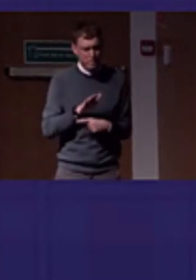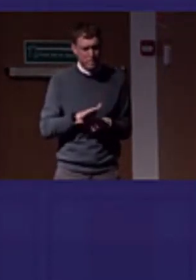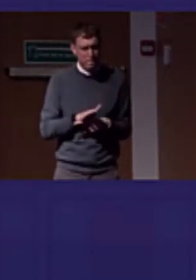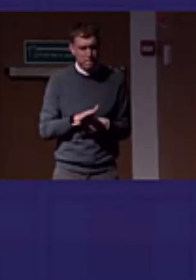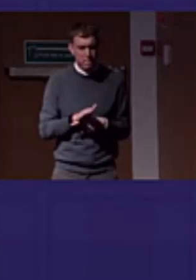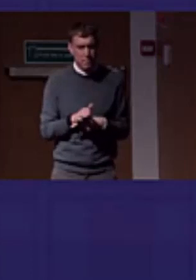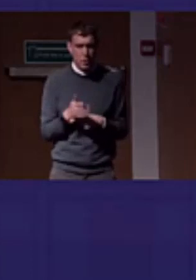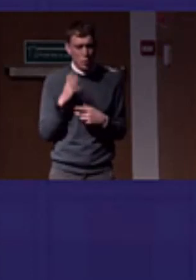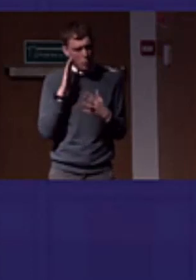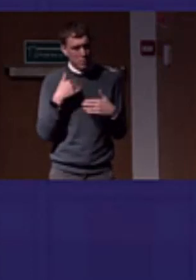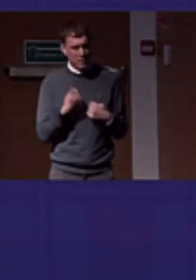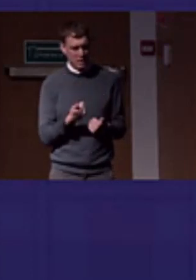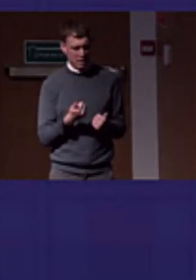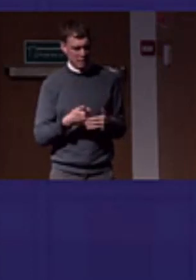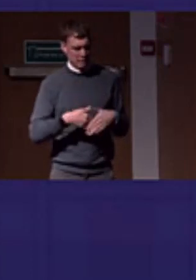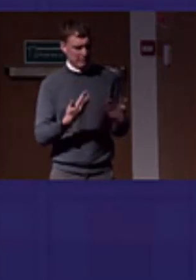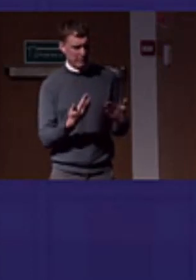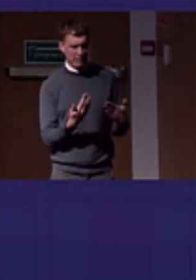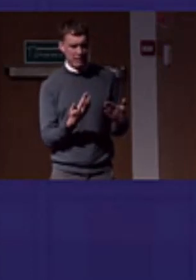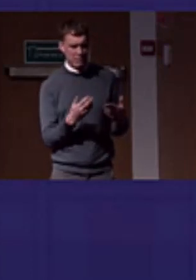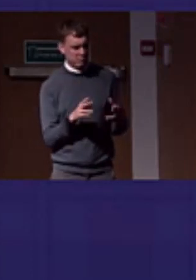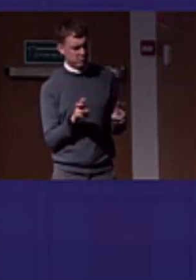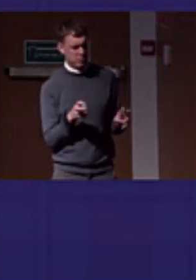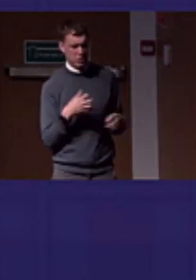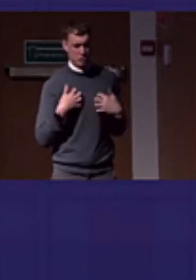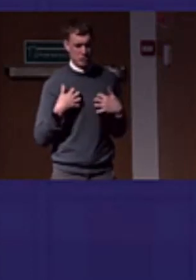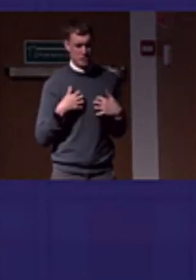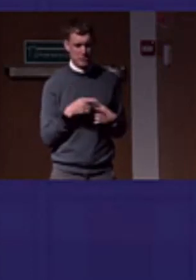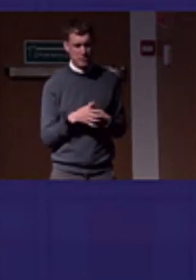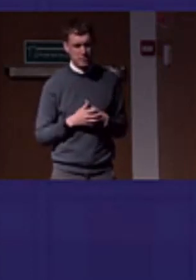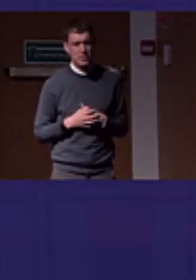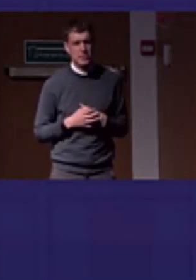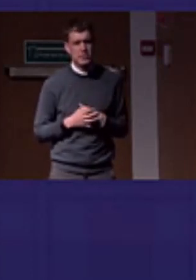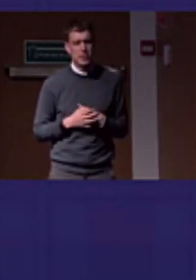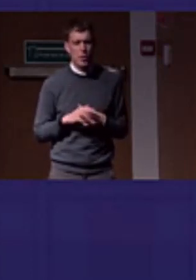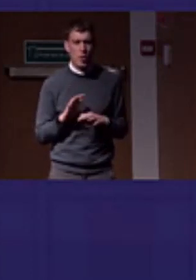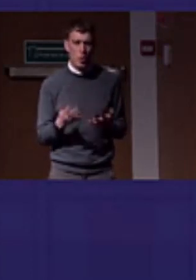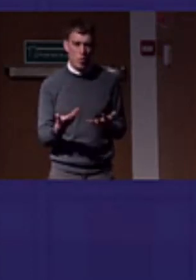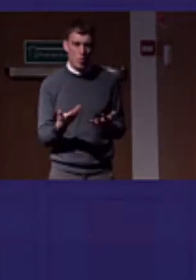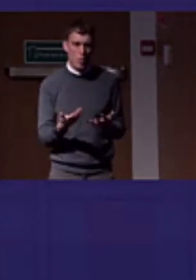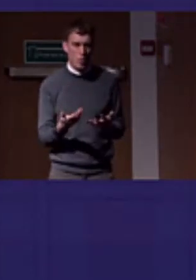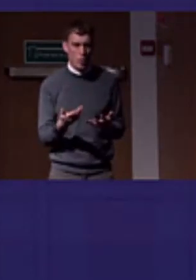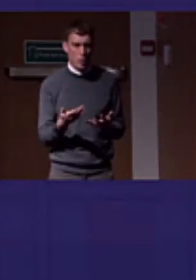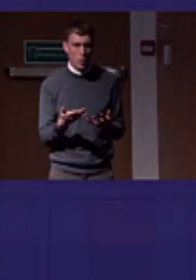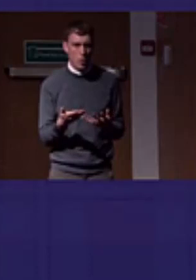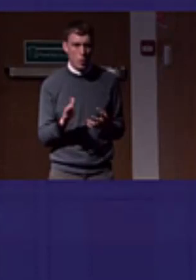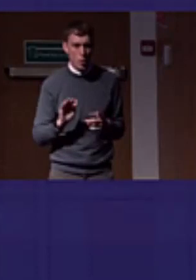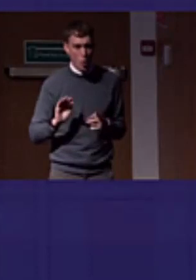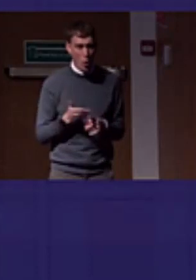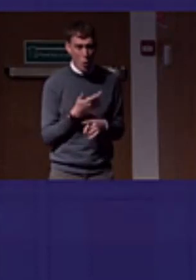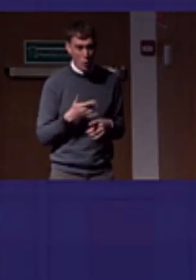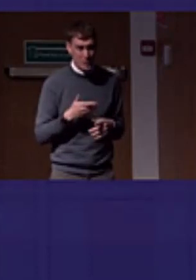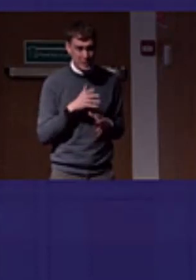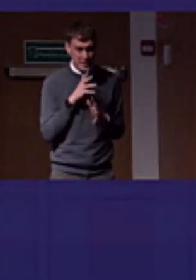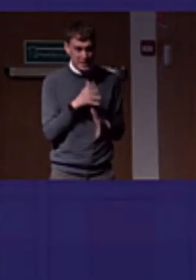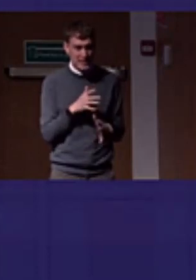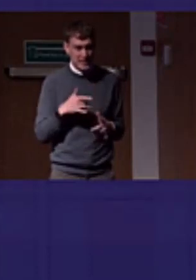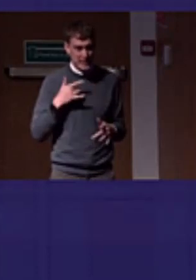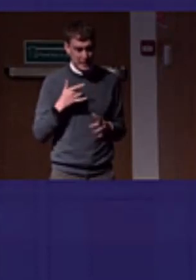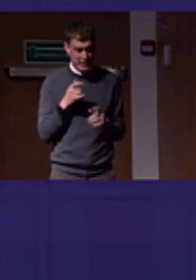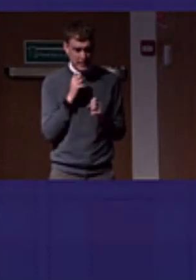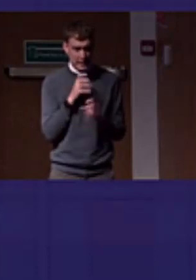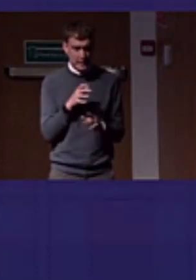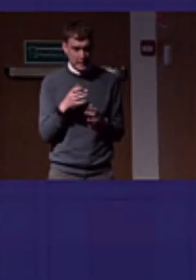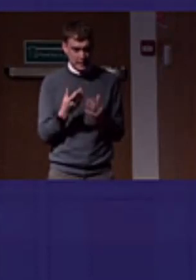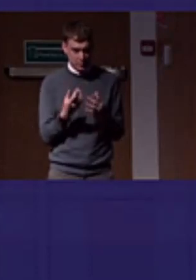you're taking a mental health day? That's interesting. Or, oh, you took all your sick leave for the year? You took